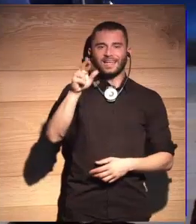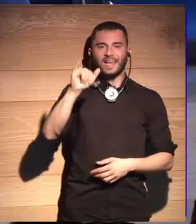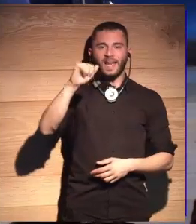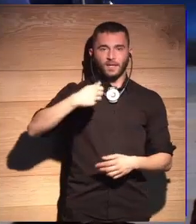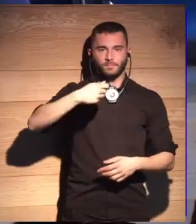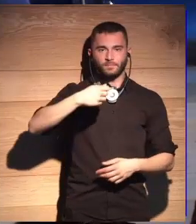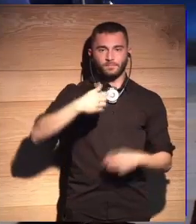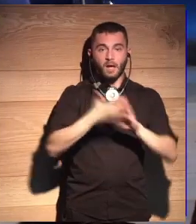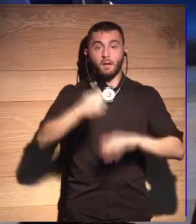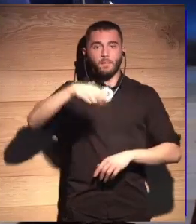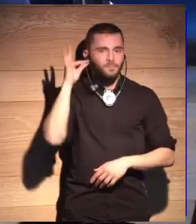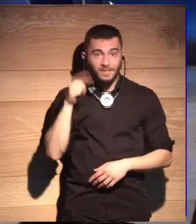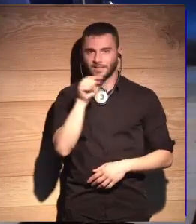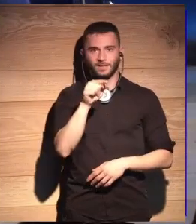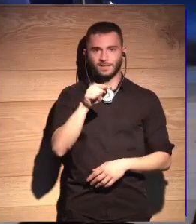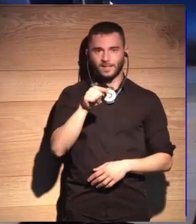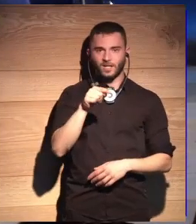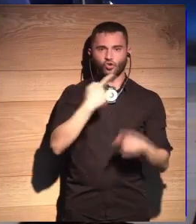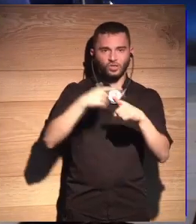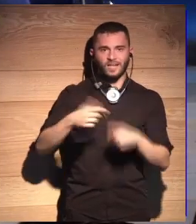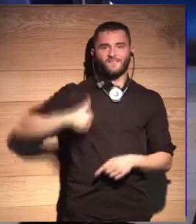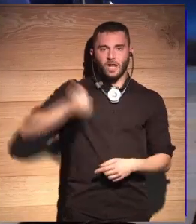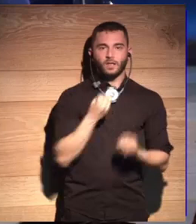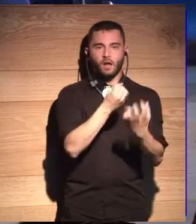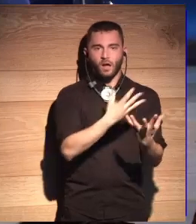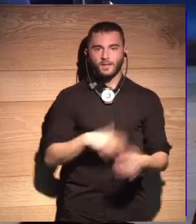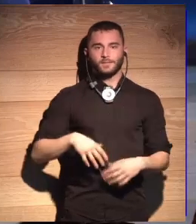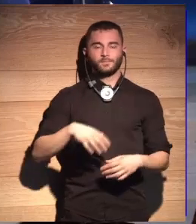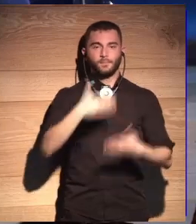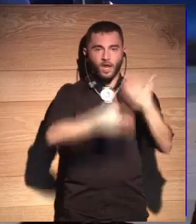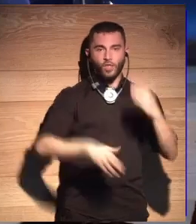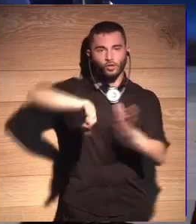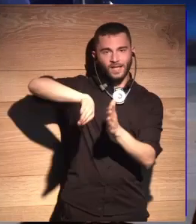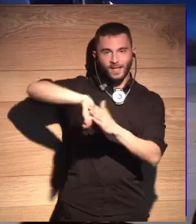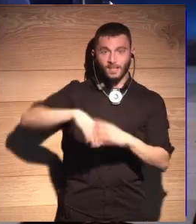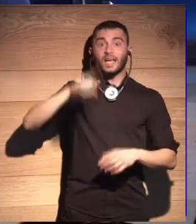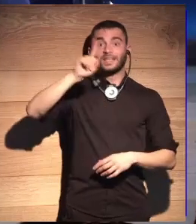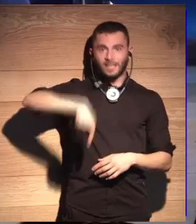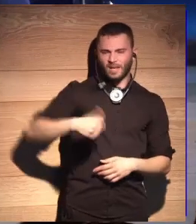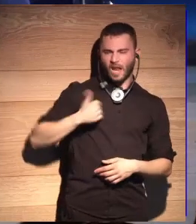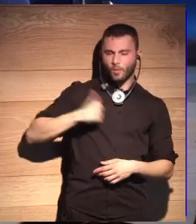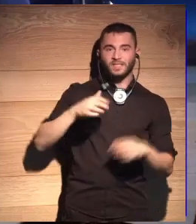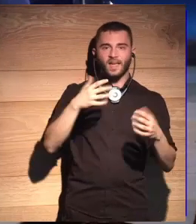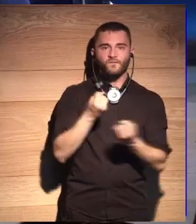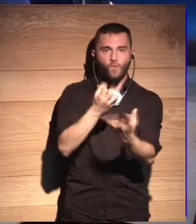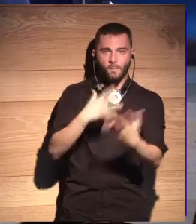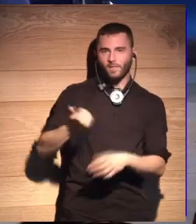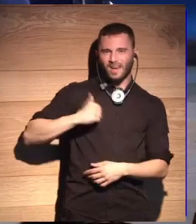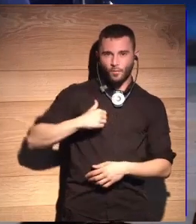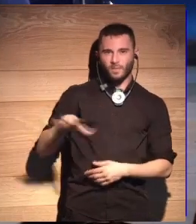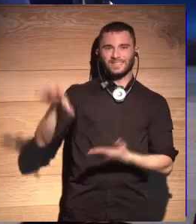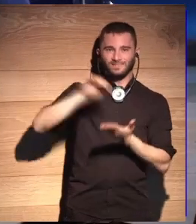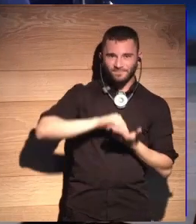also some European right-wing newspapers who were in the thick of this. So actually there was a whole infrastructure of actually quite professional